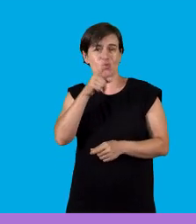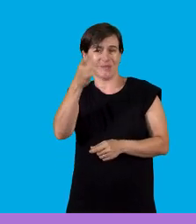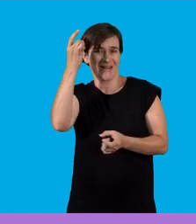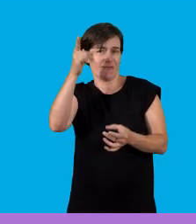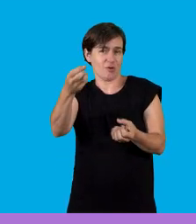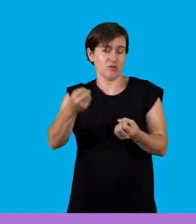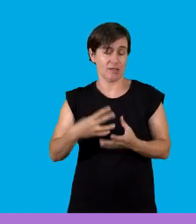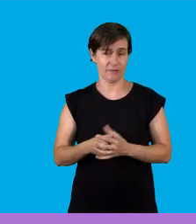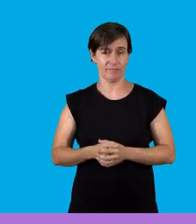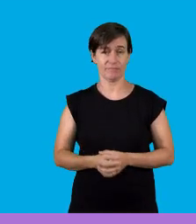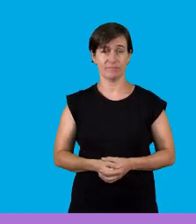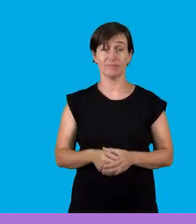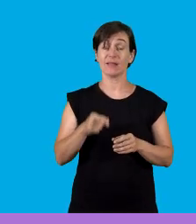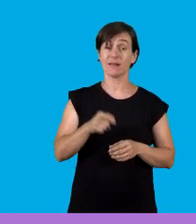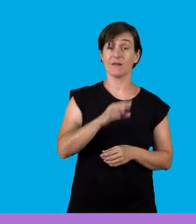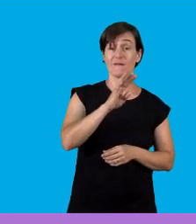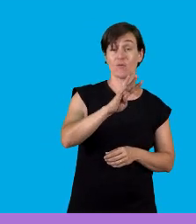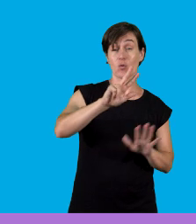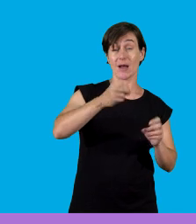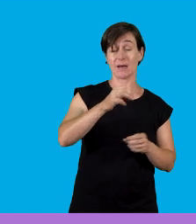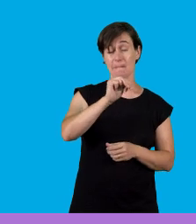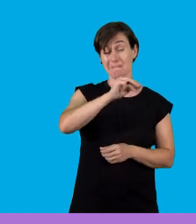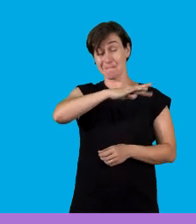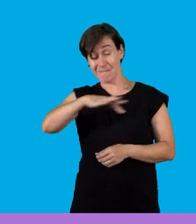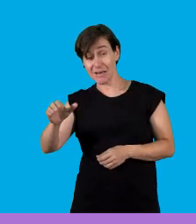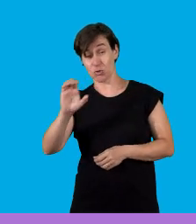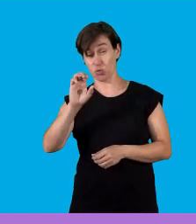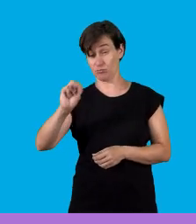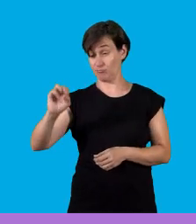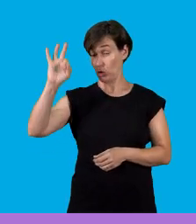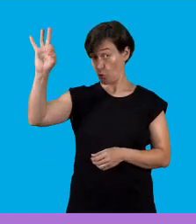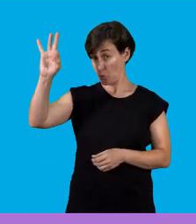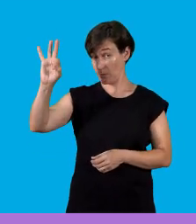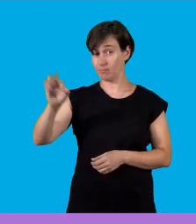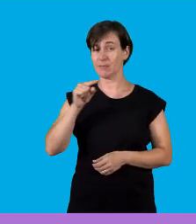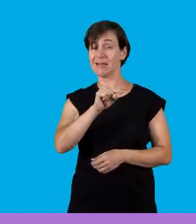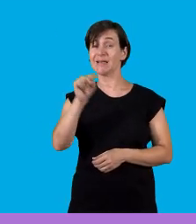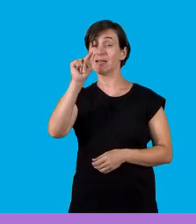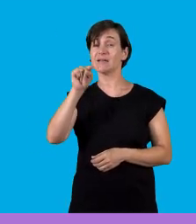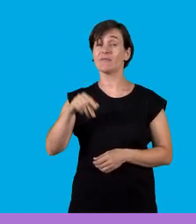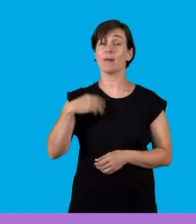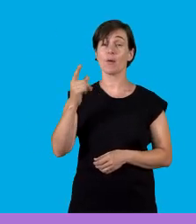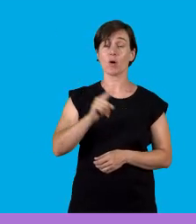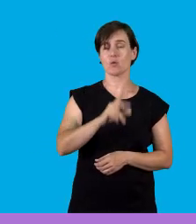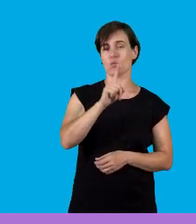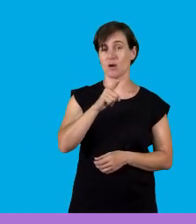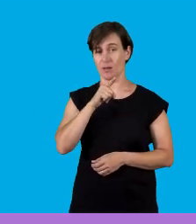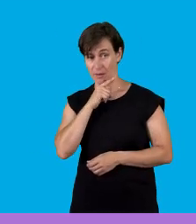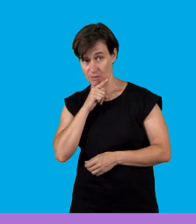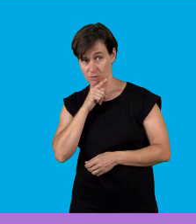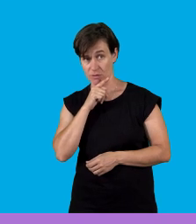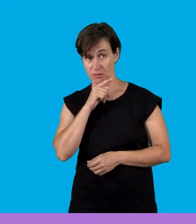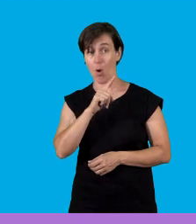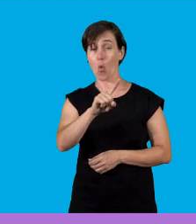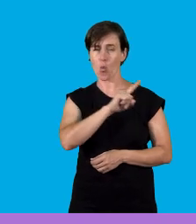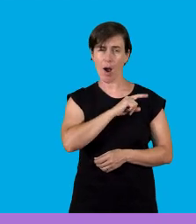what is presented here. Thereafter, I took my 480 million cubic centimeters, I divided it with 1,000, right?